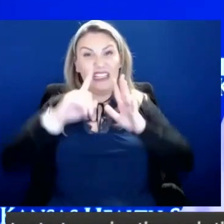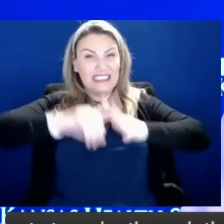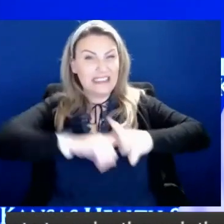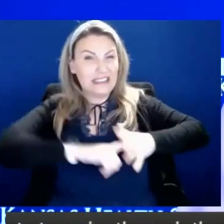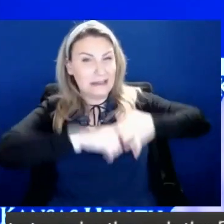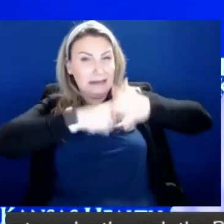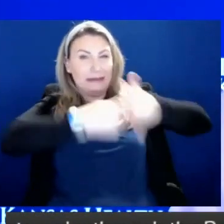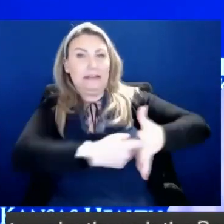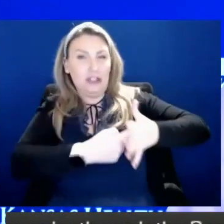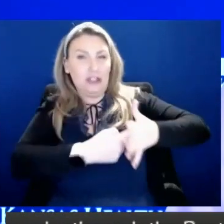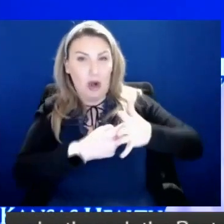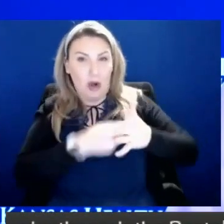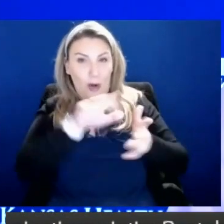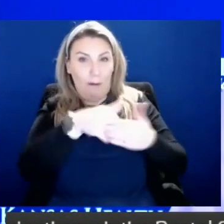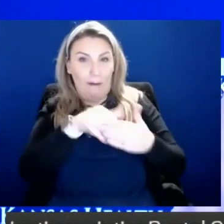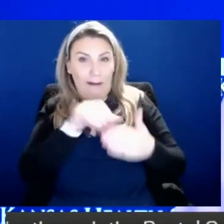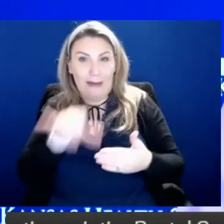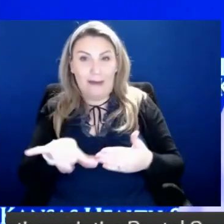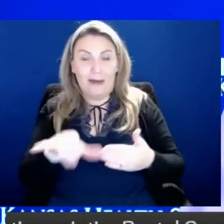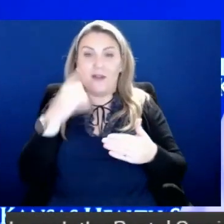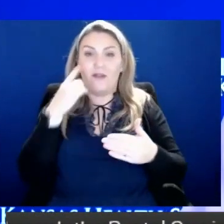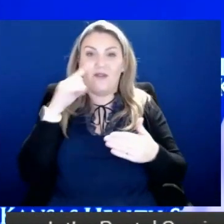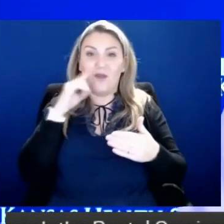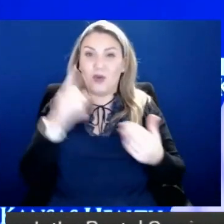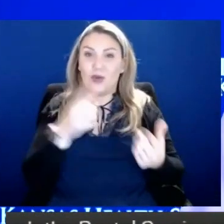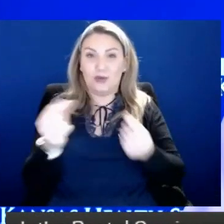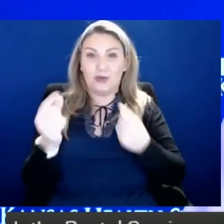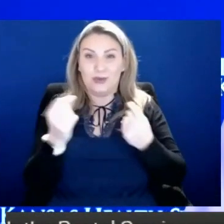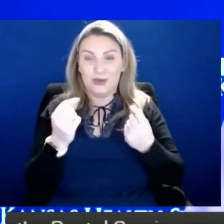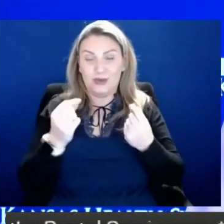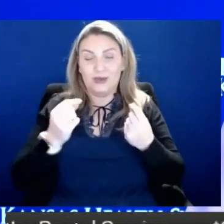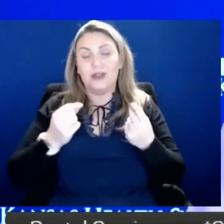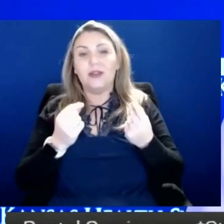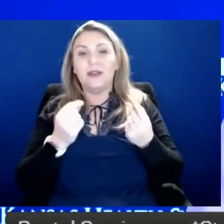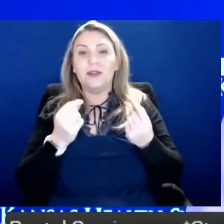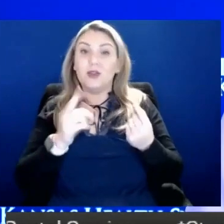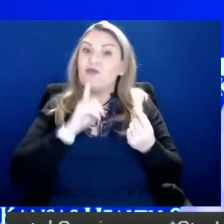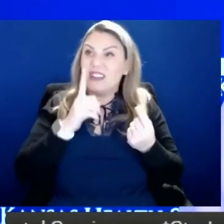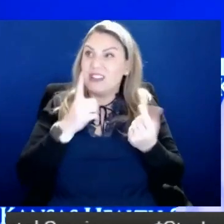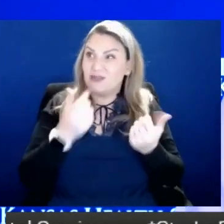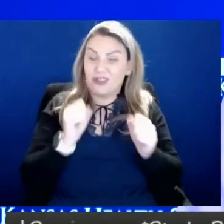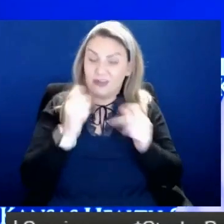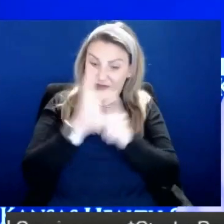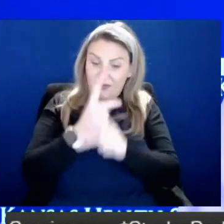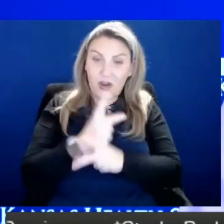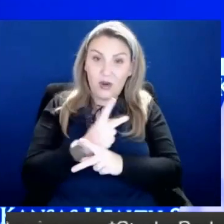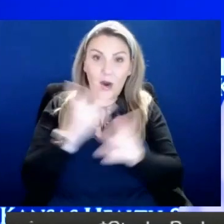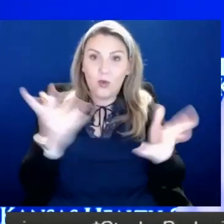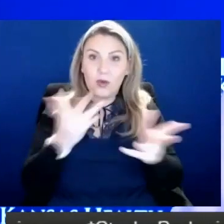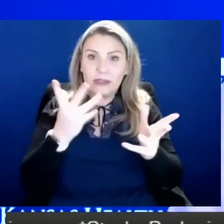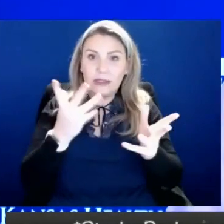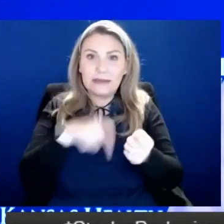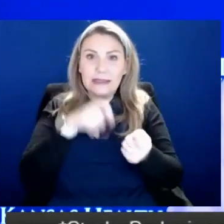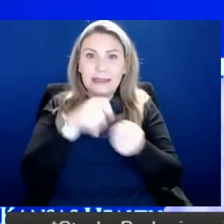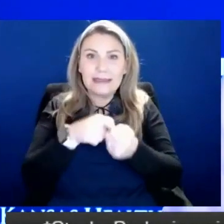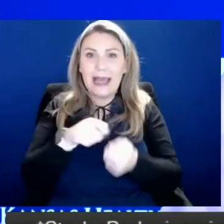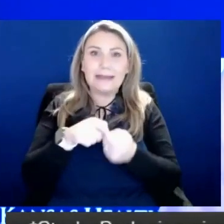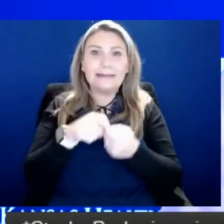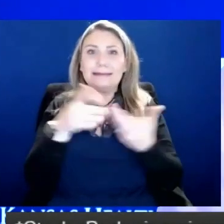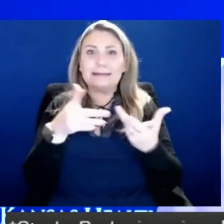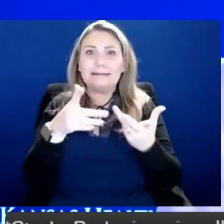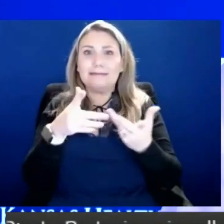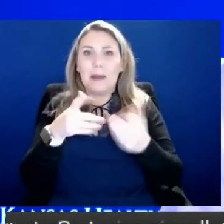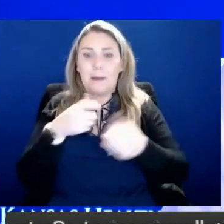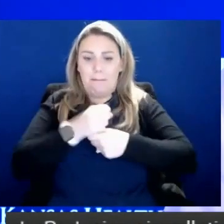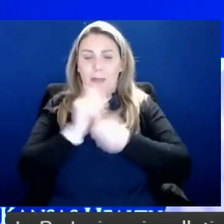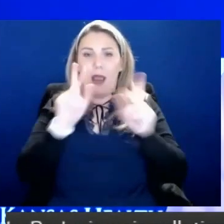of what we are doing for this, as far as really trying to figure out what is the exact etiology. And again, for certain organs, it